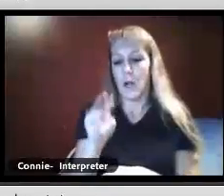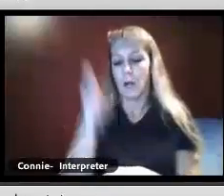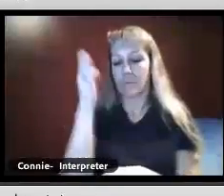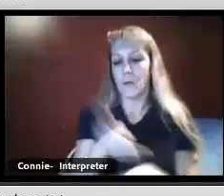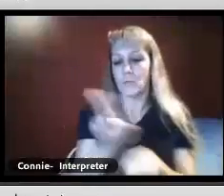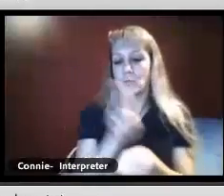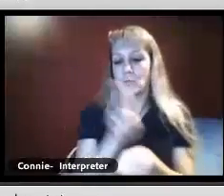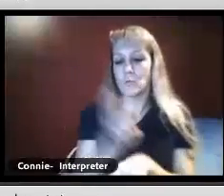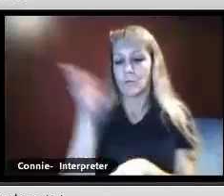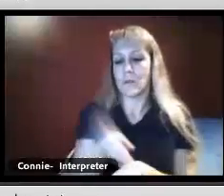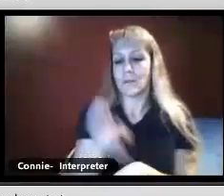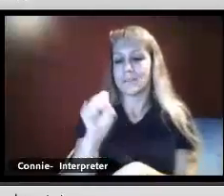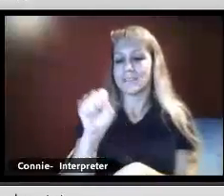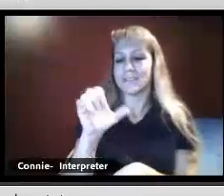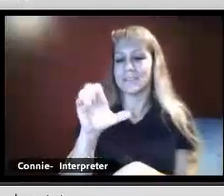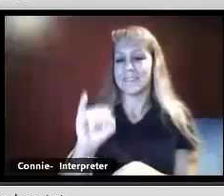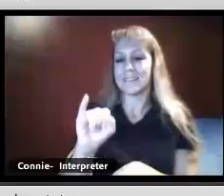youtube.com/users/scishow.